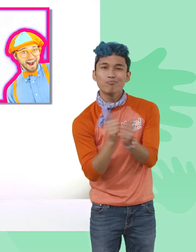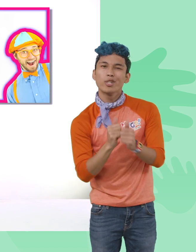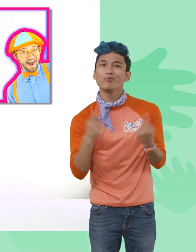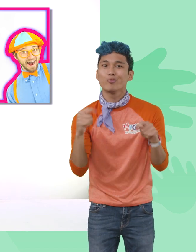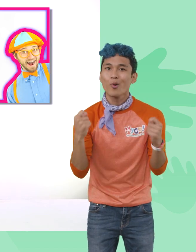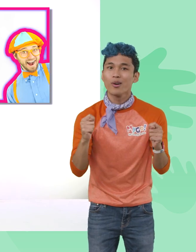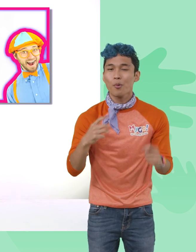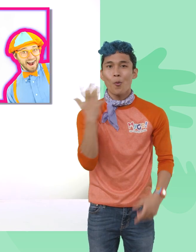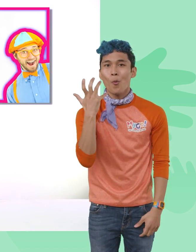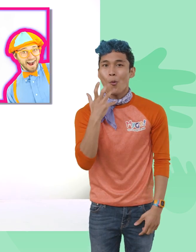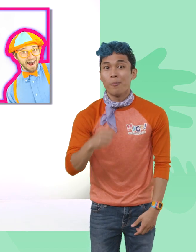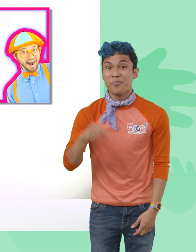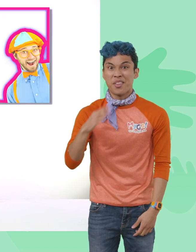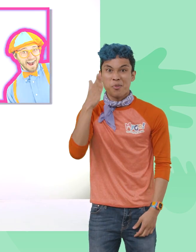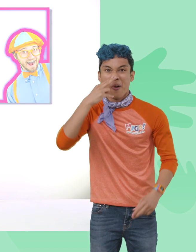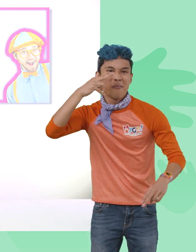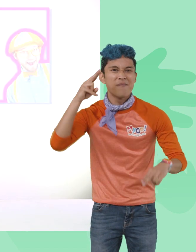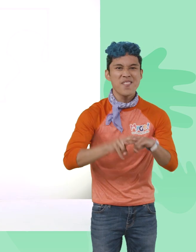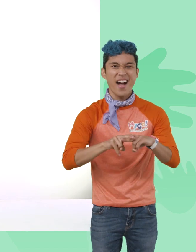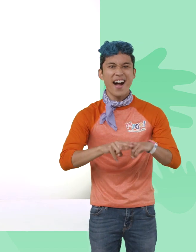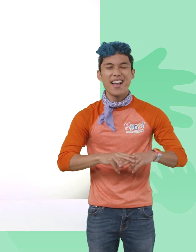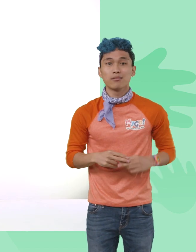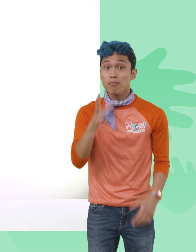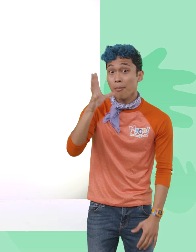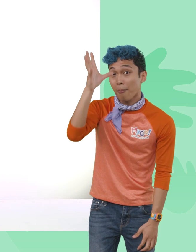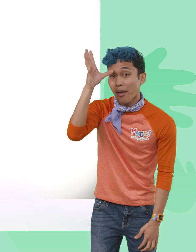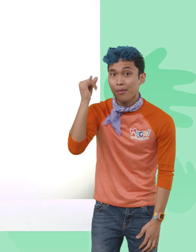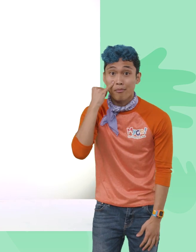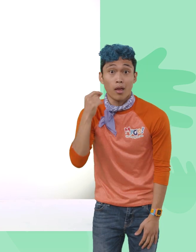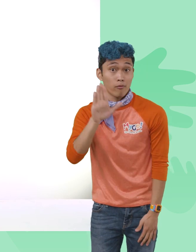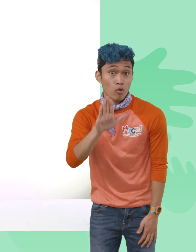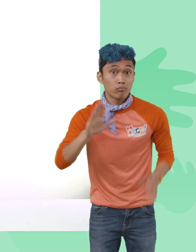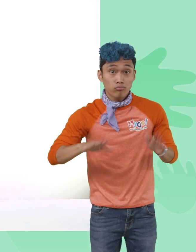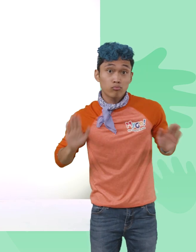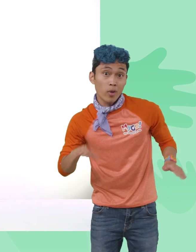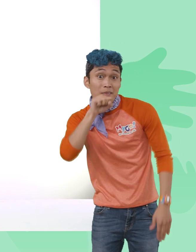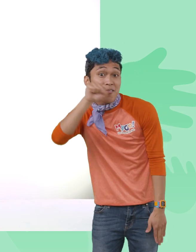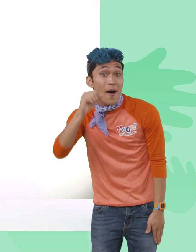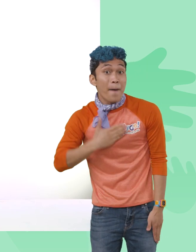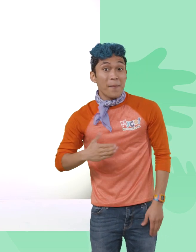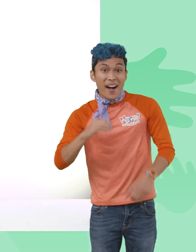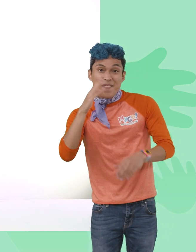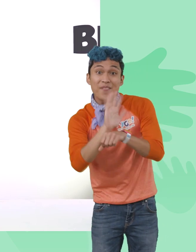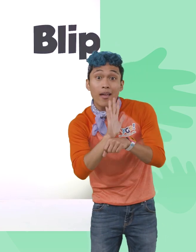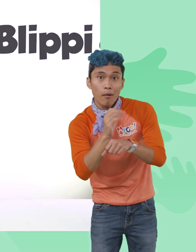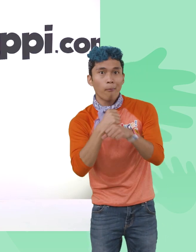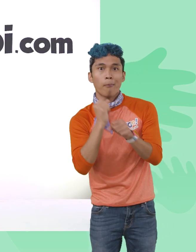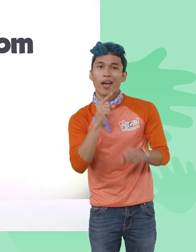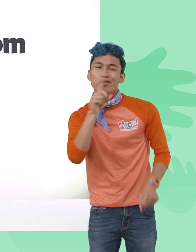toys. Wow, this is gonna be fun. Parents, if your child loves my videos, be sure to head over